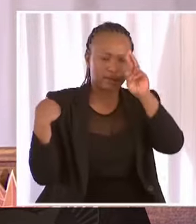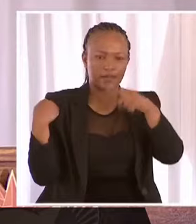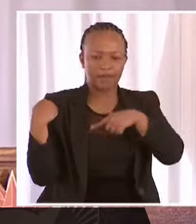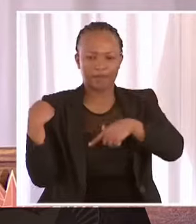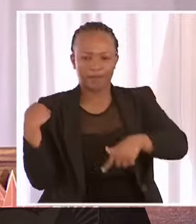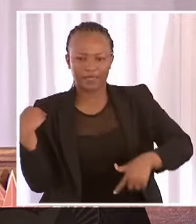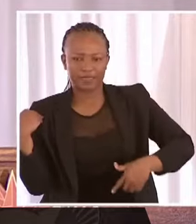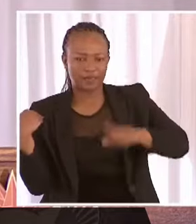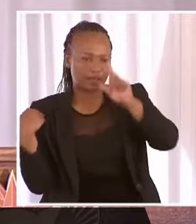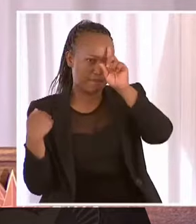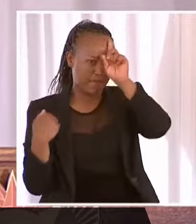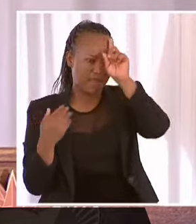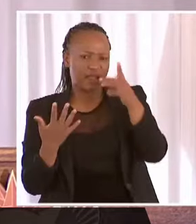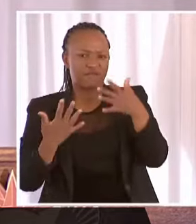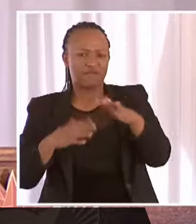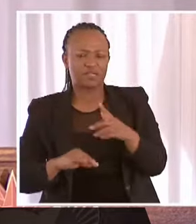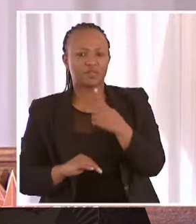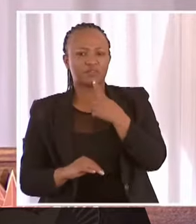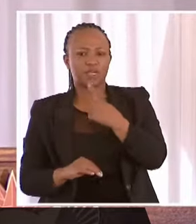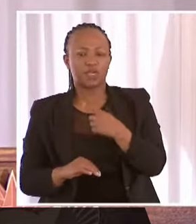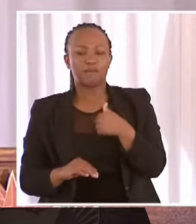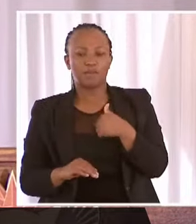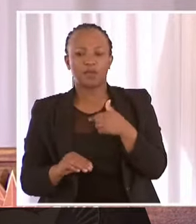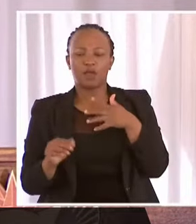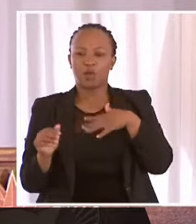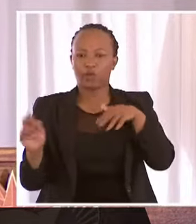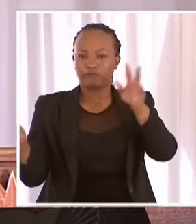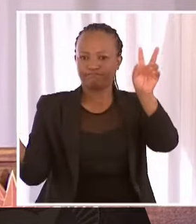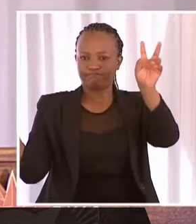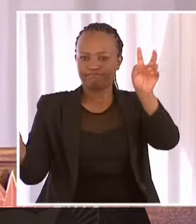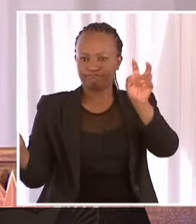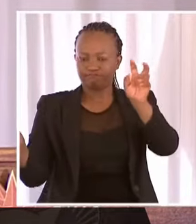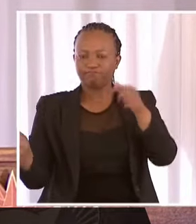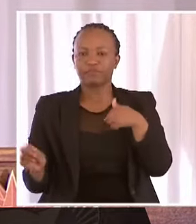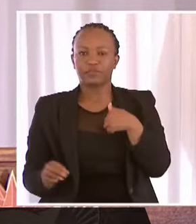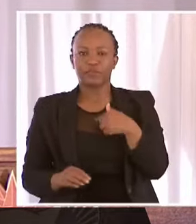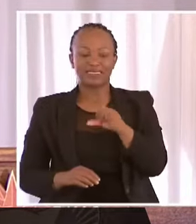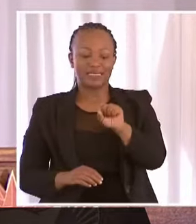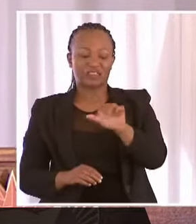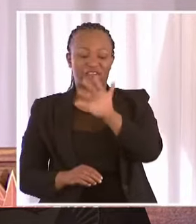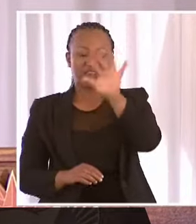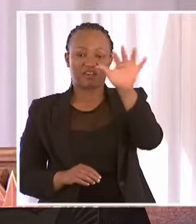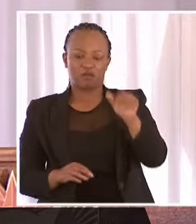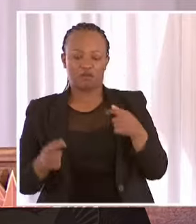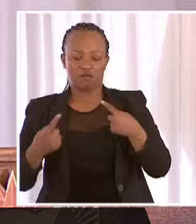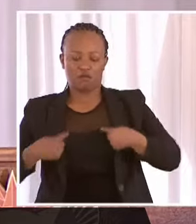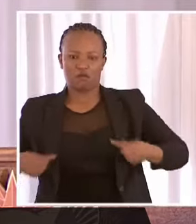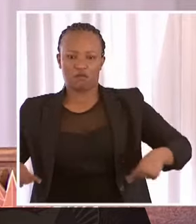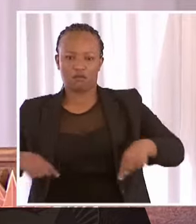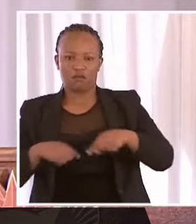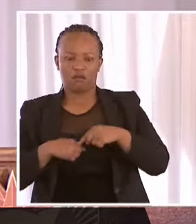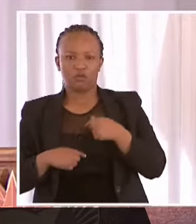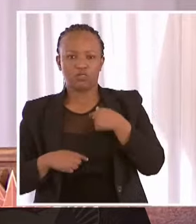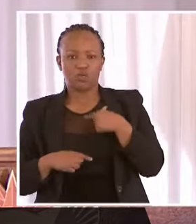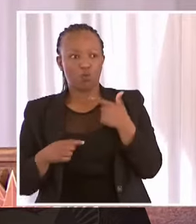who once said, and I quote, "We South Africans cannot consider ourselves